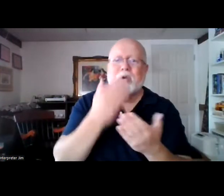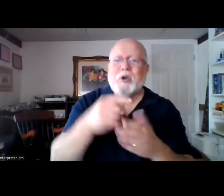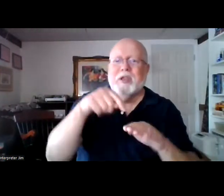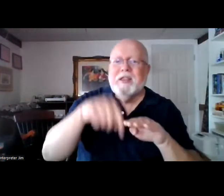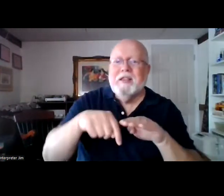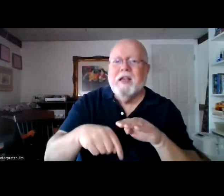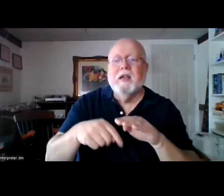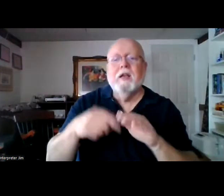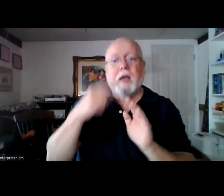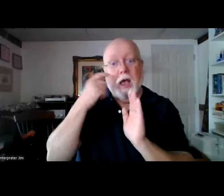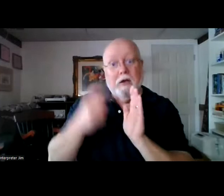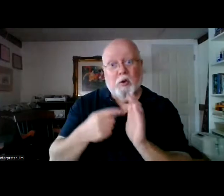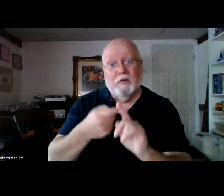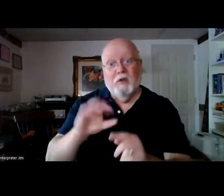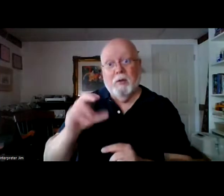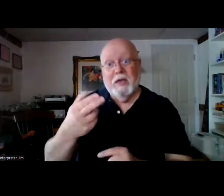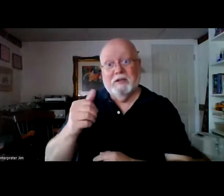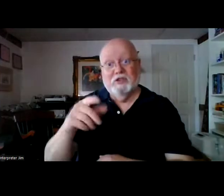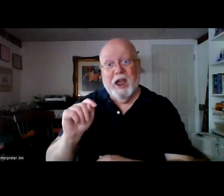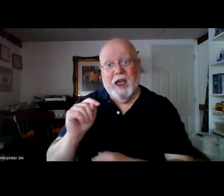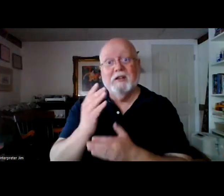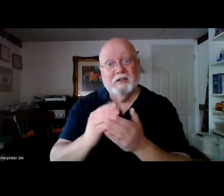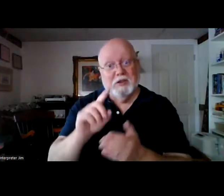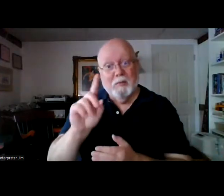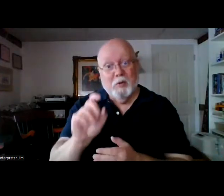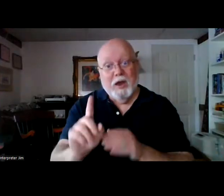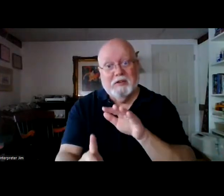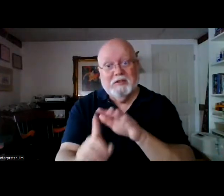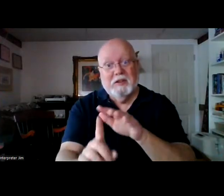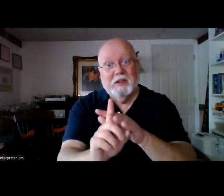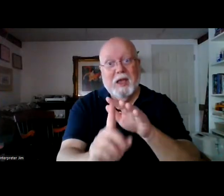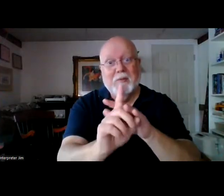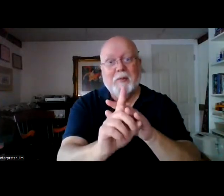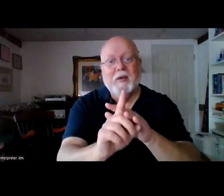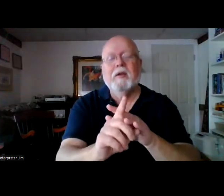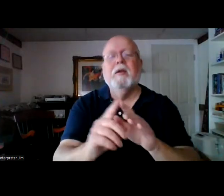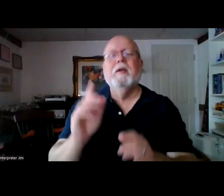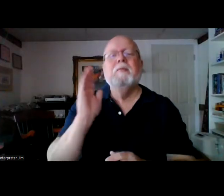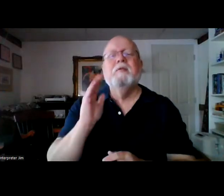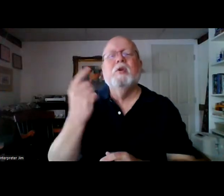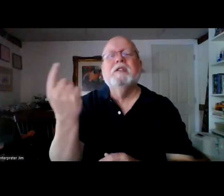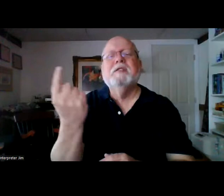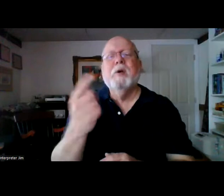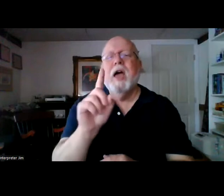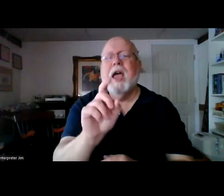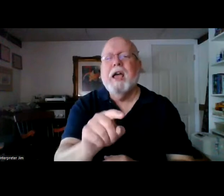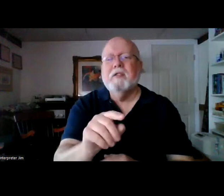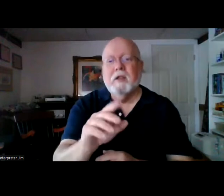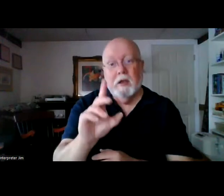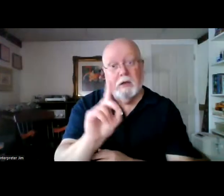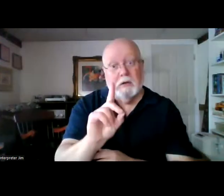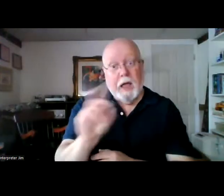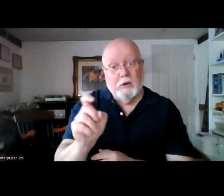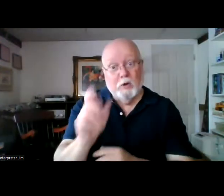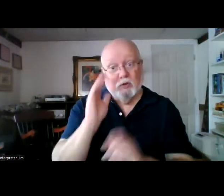questions in the chat. Just from earlier in the presentation, someone asked if the diagnosis was going to change at all in the